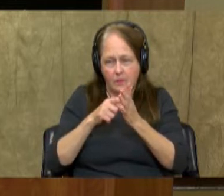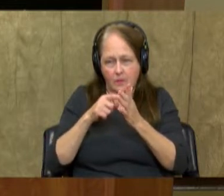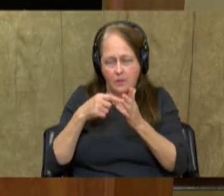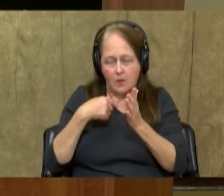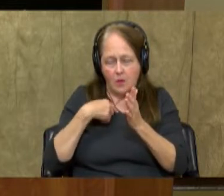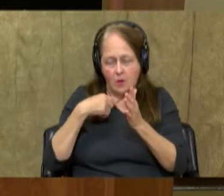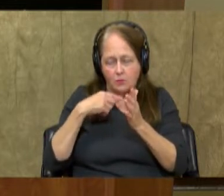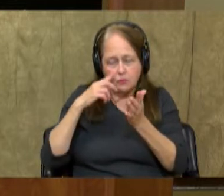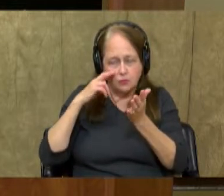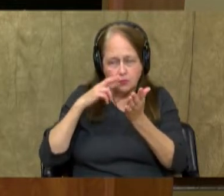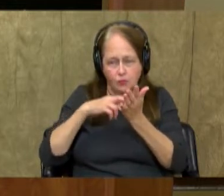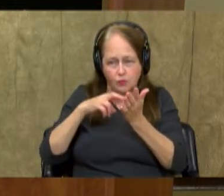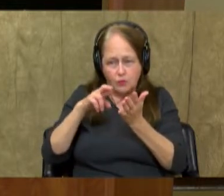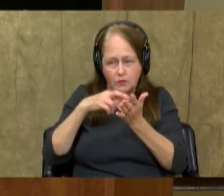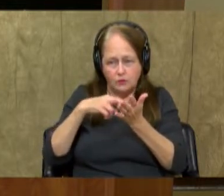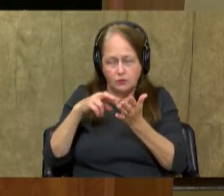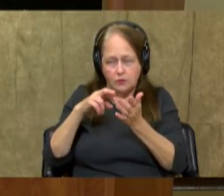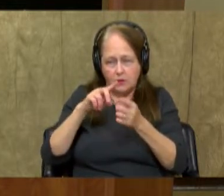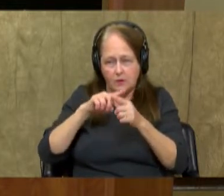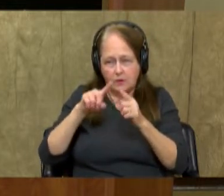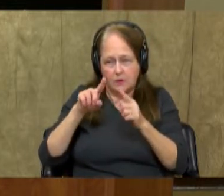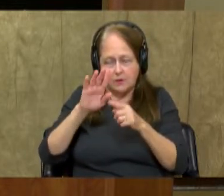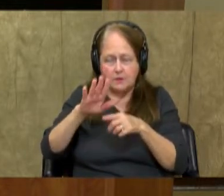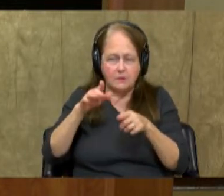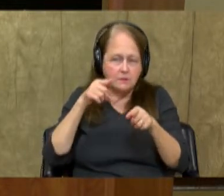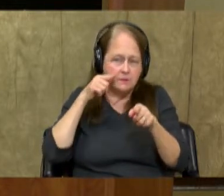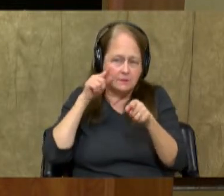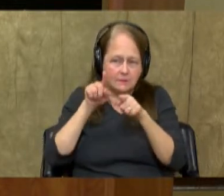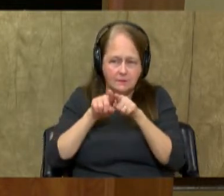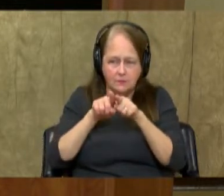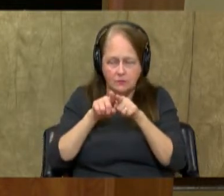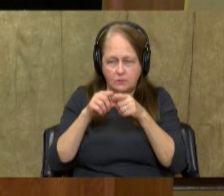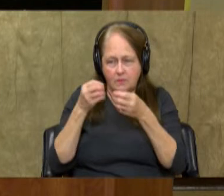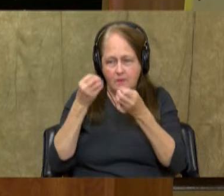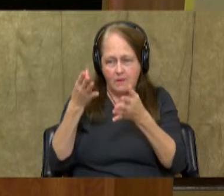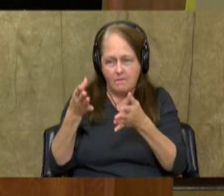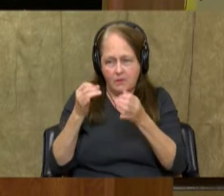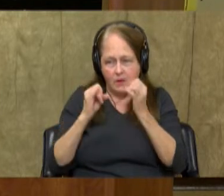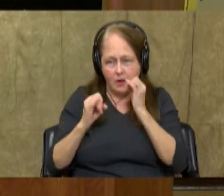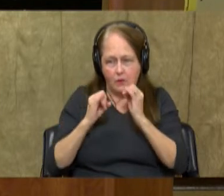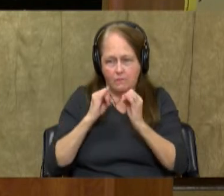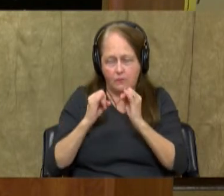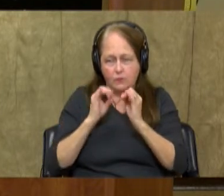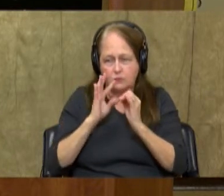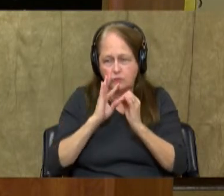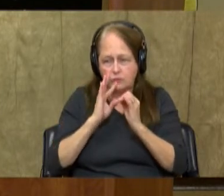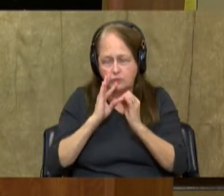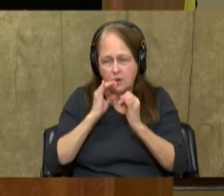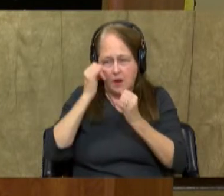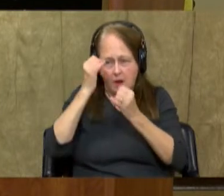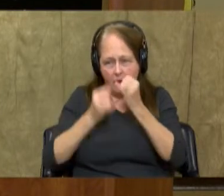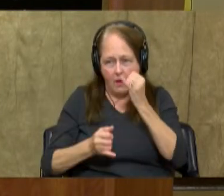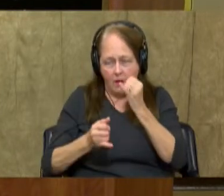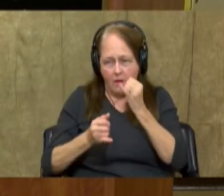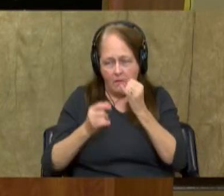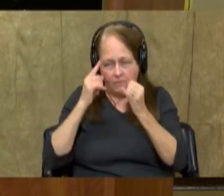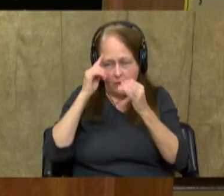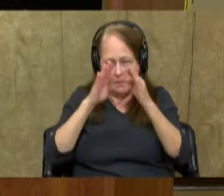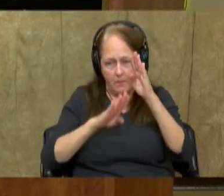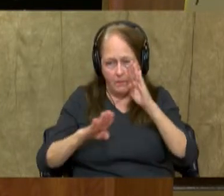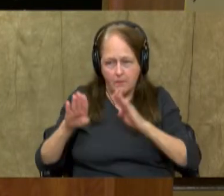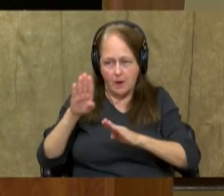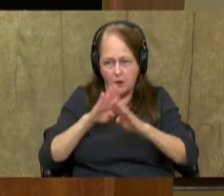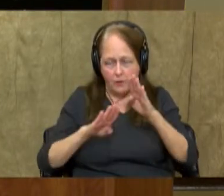I researched from a different source was his sister Corinne. Very good. Last but not least, for a